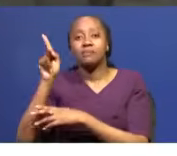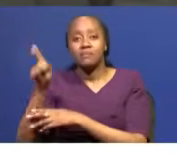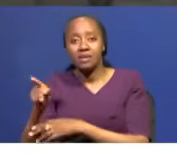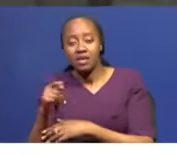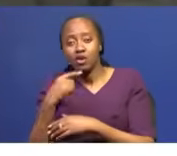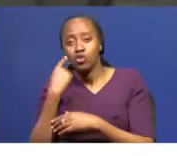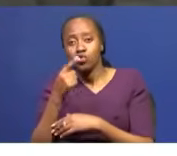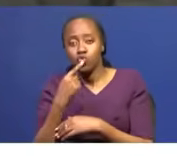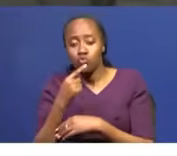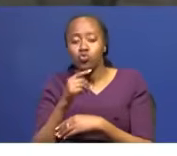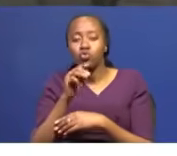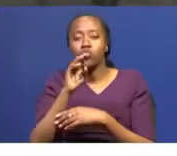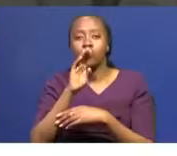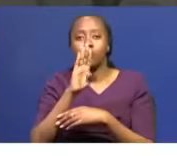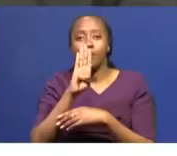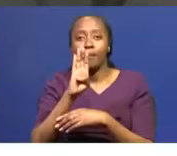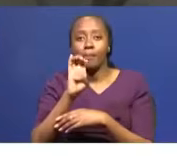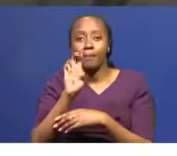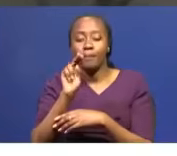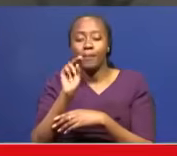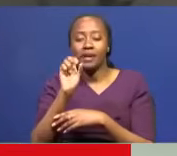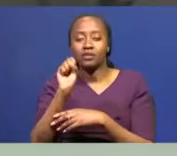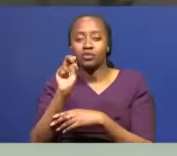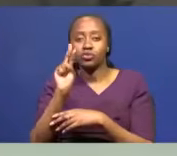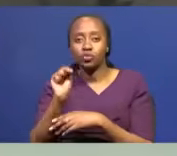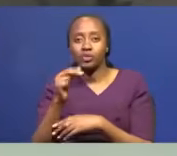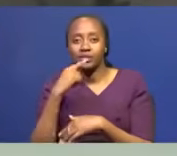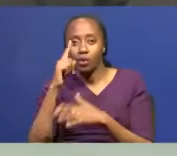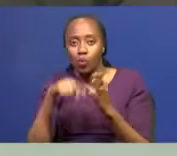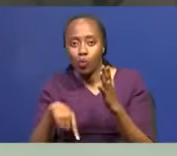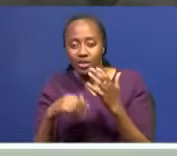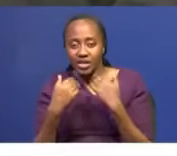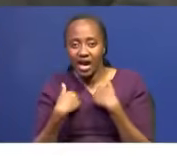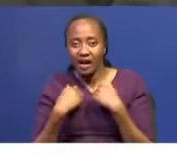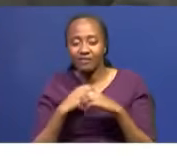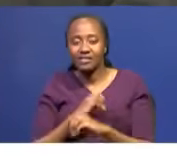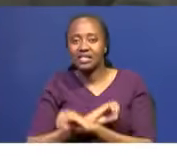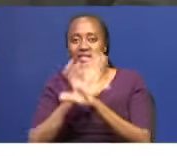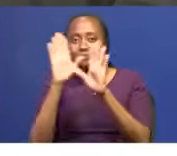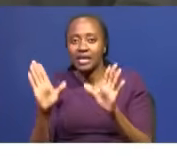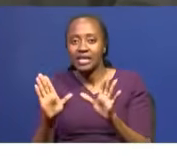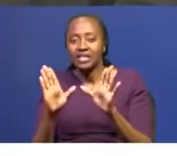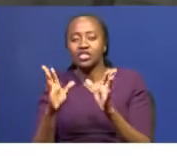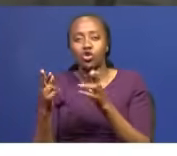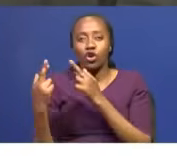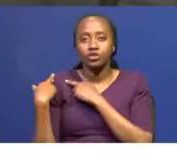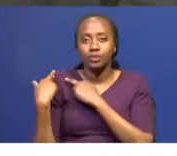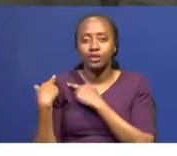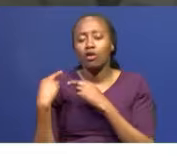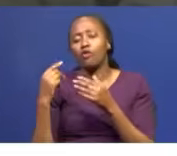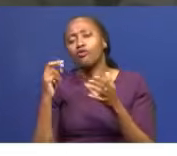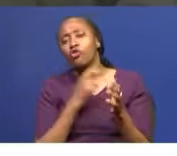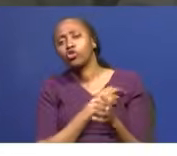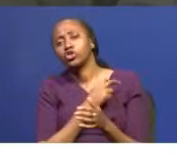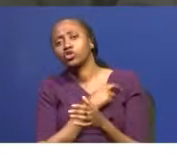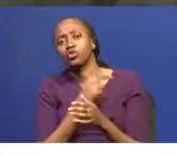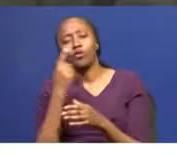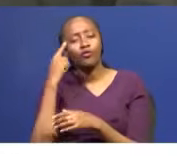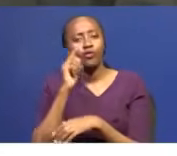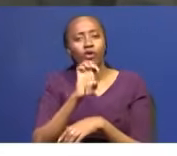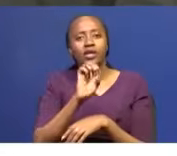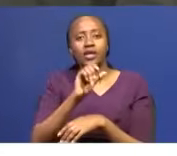Renson Mulele, beg your pardon, acted without transparency, accountability, or even consultation with the Ethics